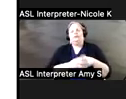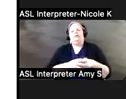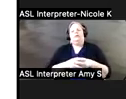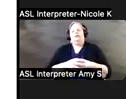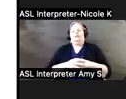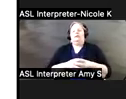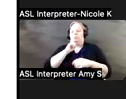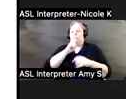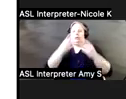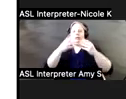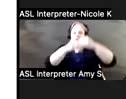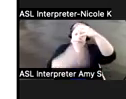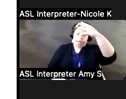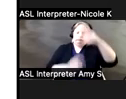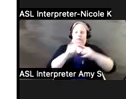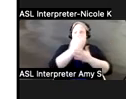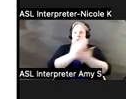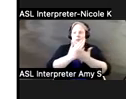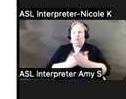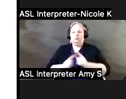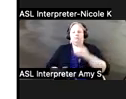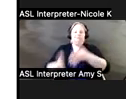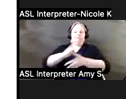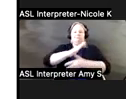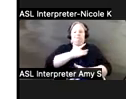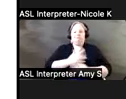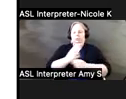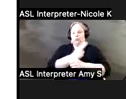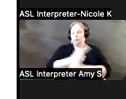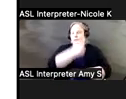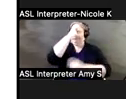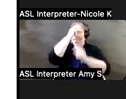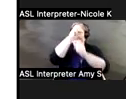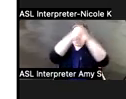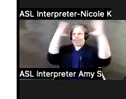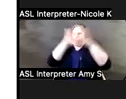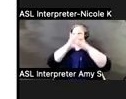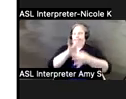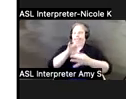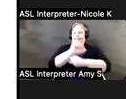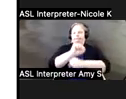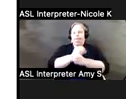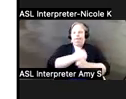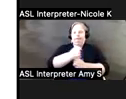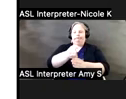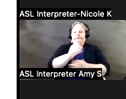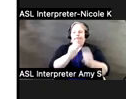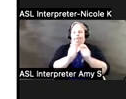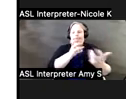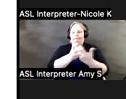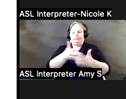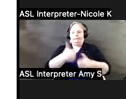different components, but this is kind of the main things that I use and the main things I think about when I'm working in the field of adaptive video